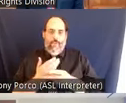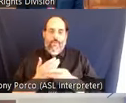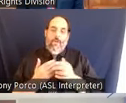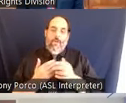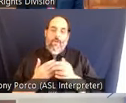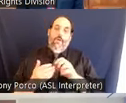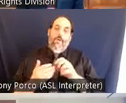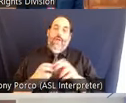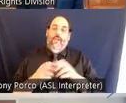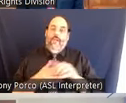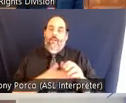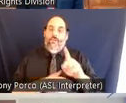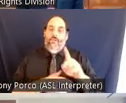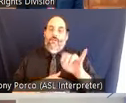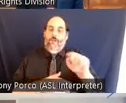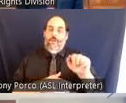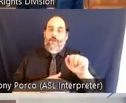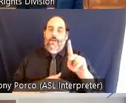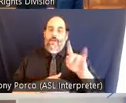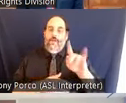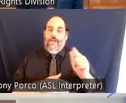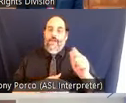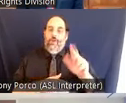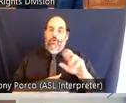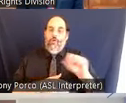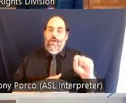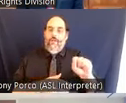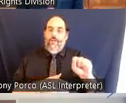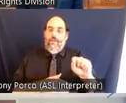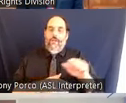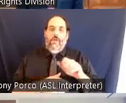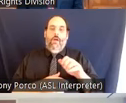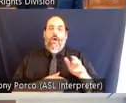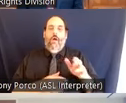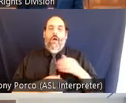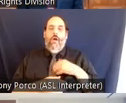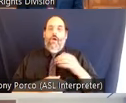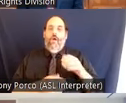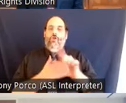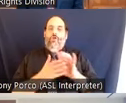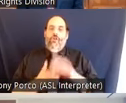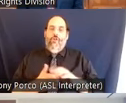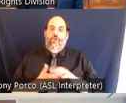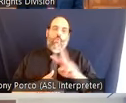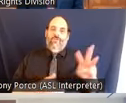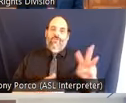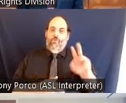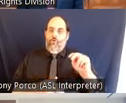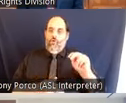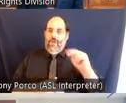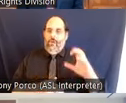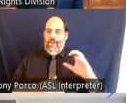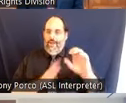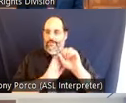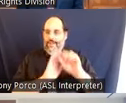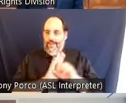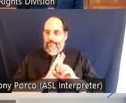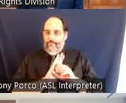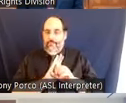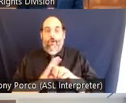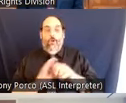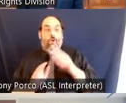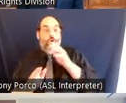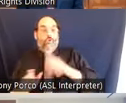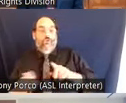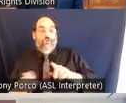is Dina Keene, the U.S. Attorney for the Western District of North Carolina. Ms. King also serves as the chair of